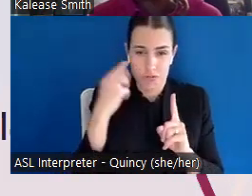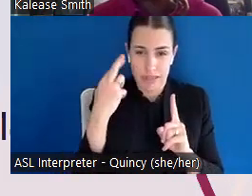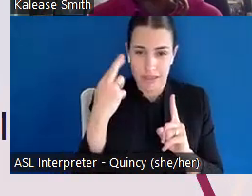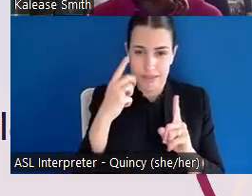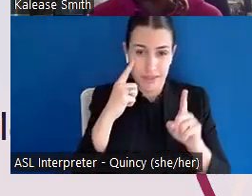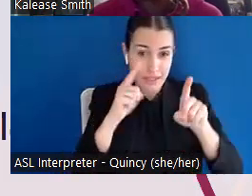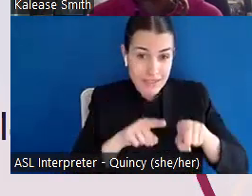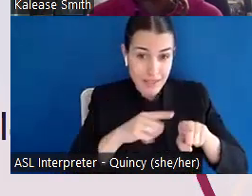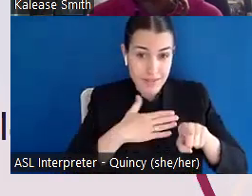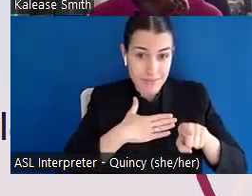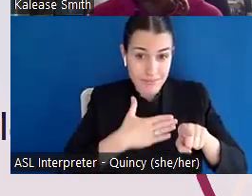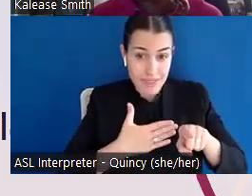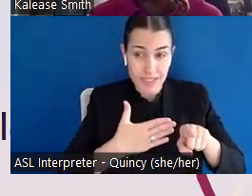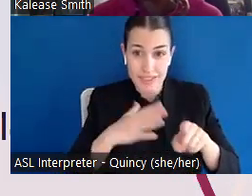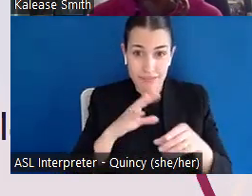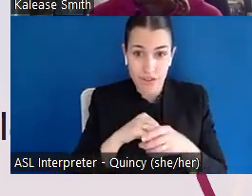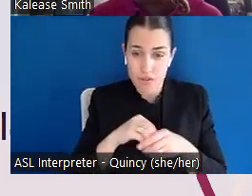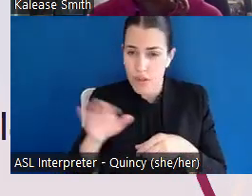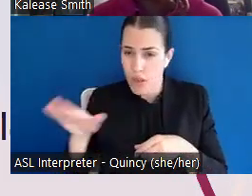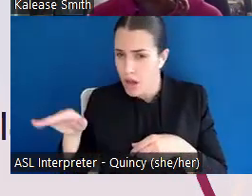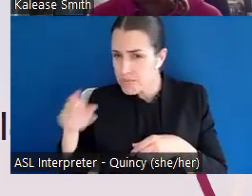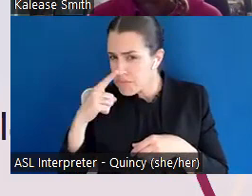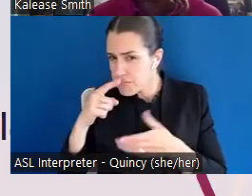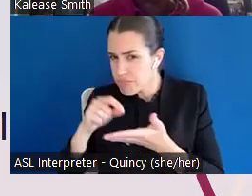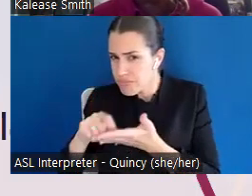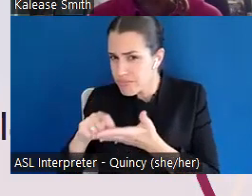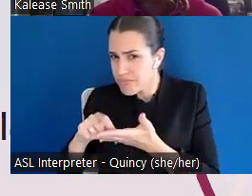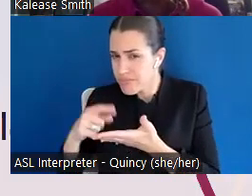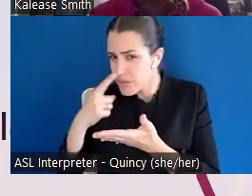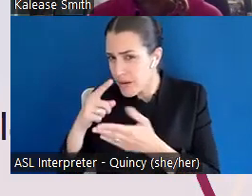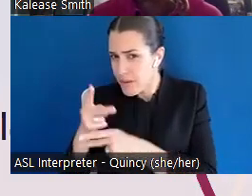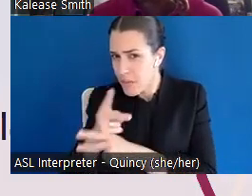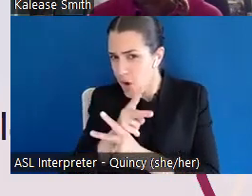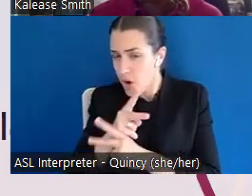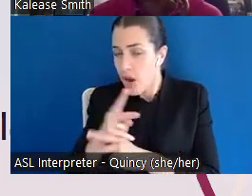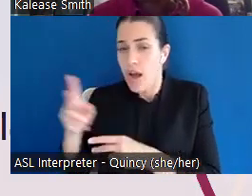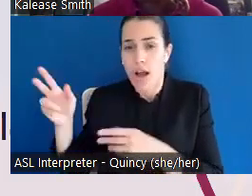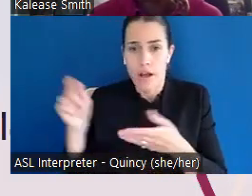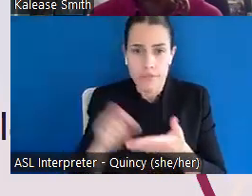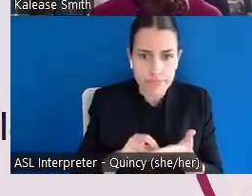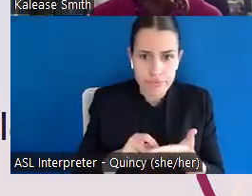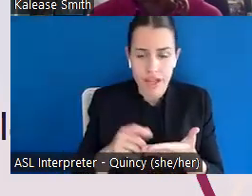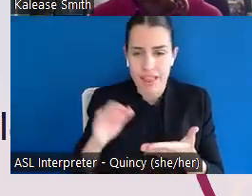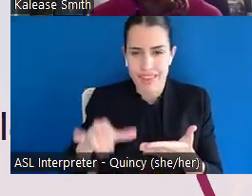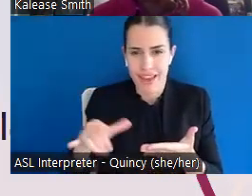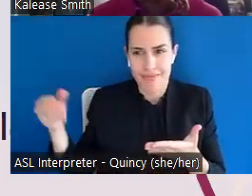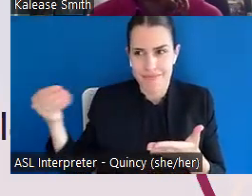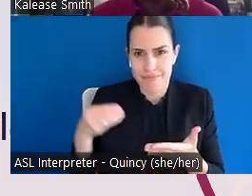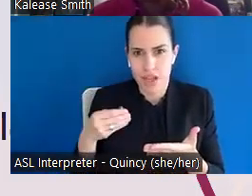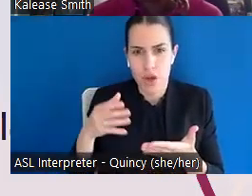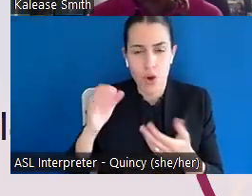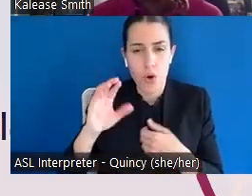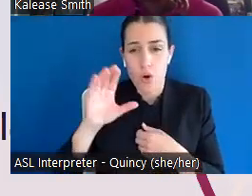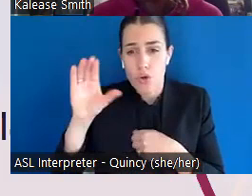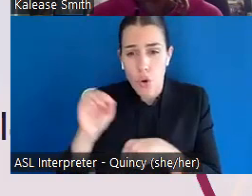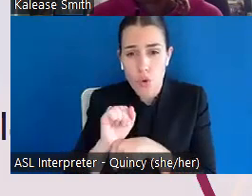with asking your classmate for a writing utensil, or asking a friend to hang out, or asking your coworker